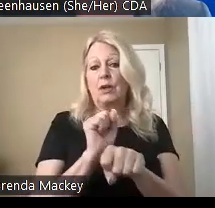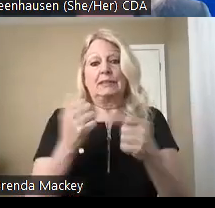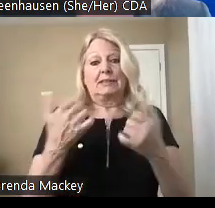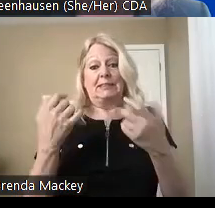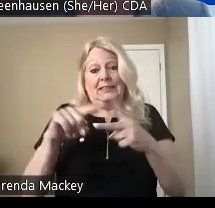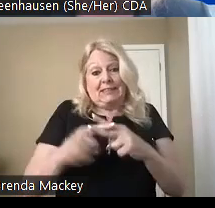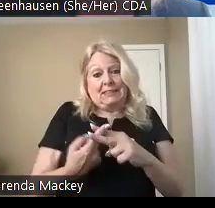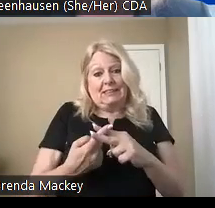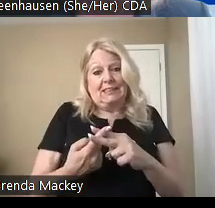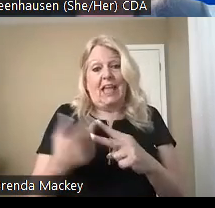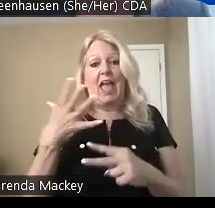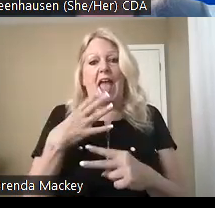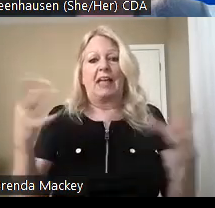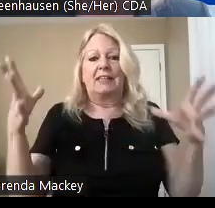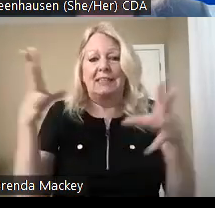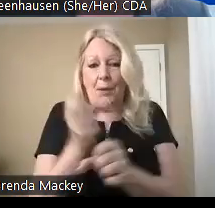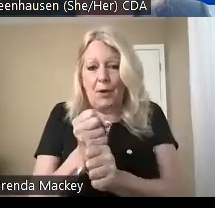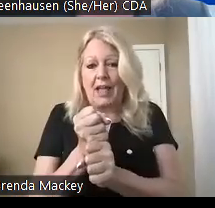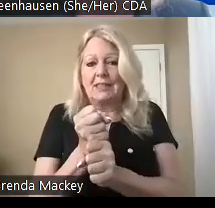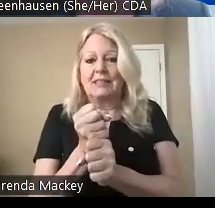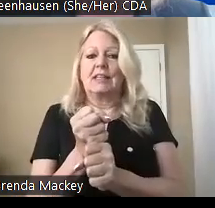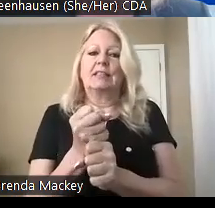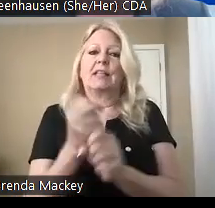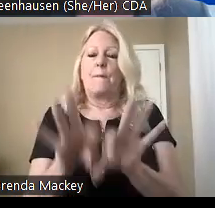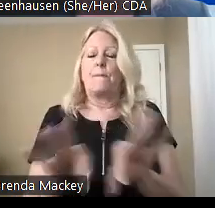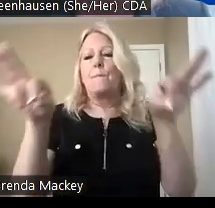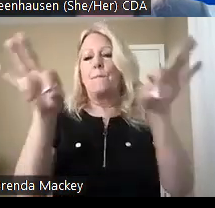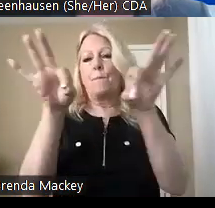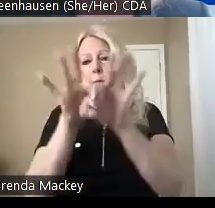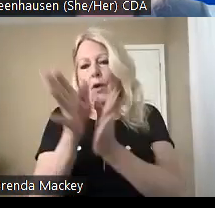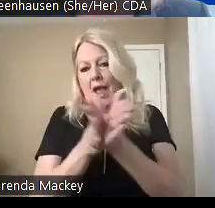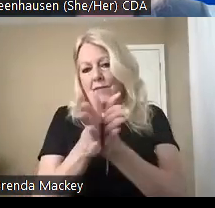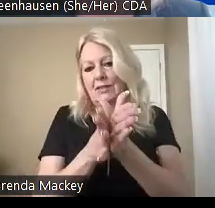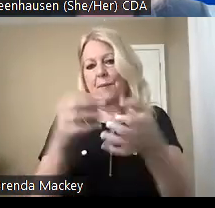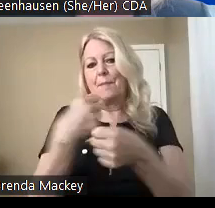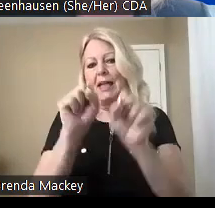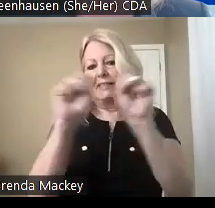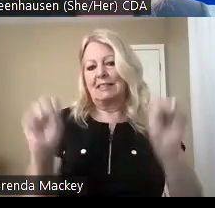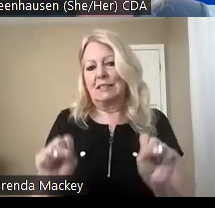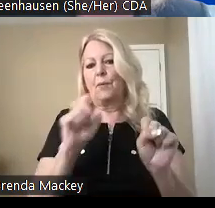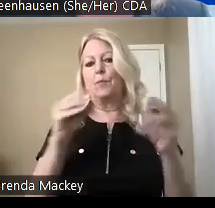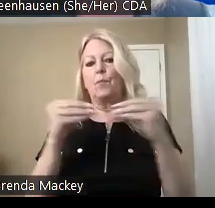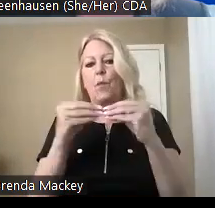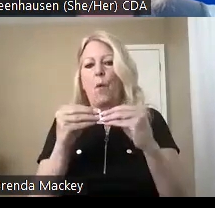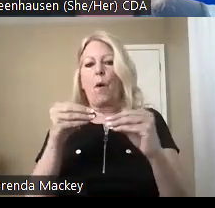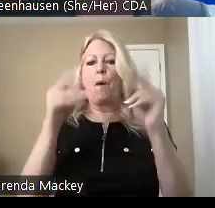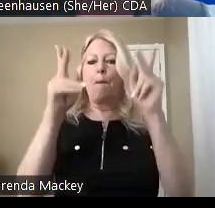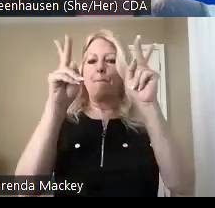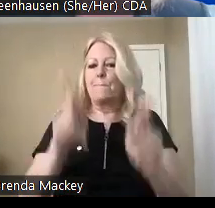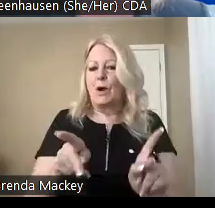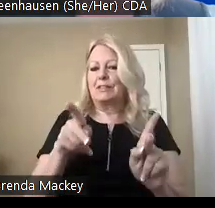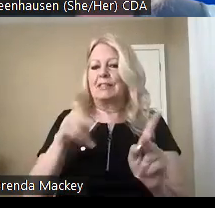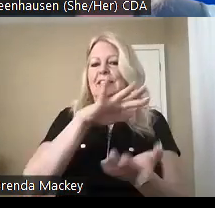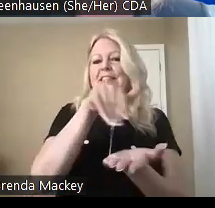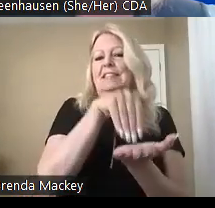this is, to summarize, our important efforts to try and make the system more person-centered and really